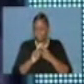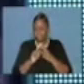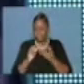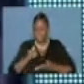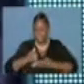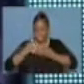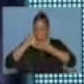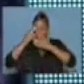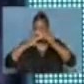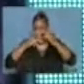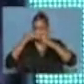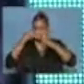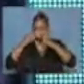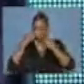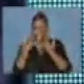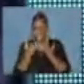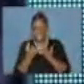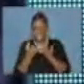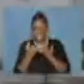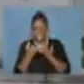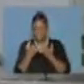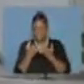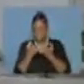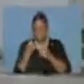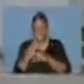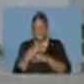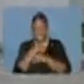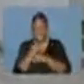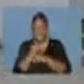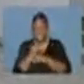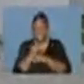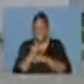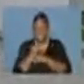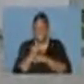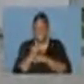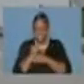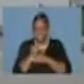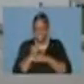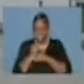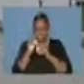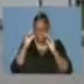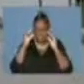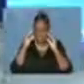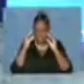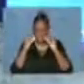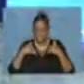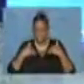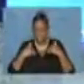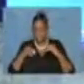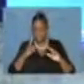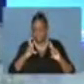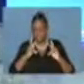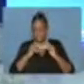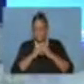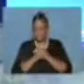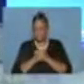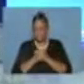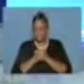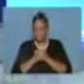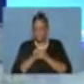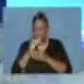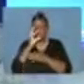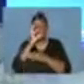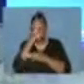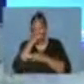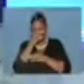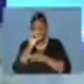build relationships, and to steer young people in the right direction. Reed and Fox believe the